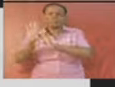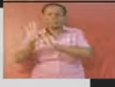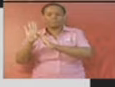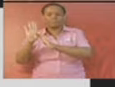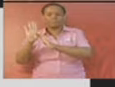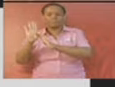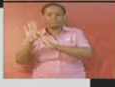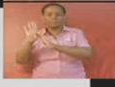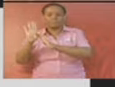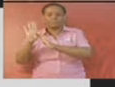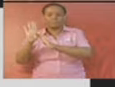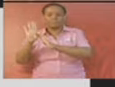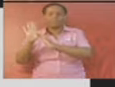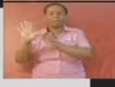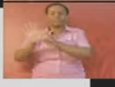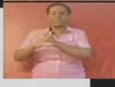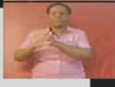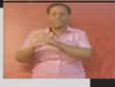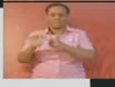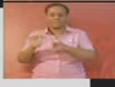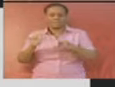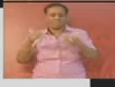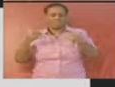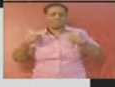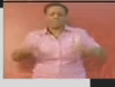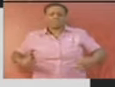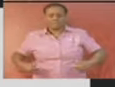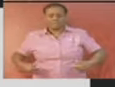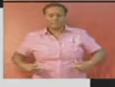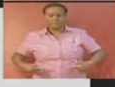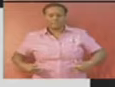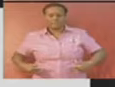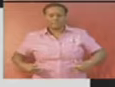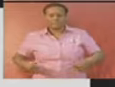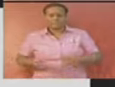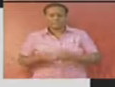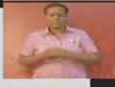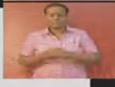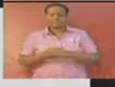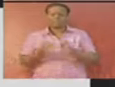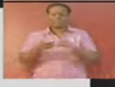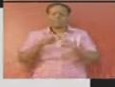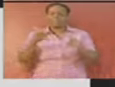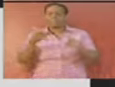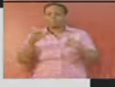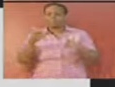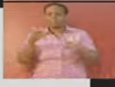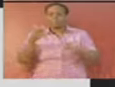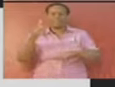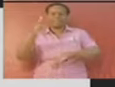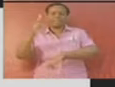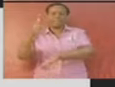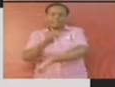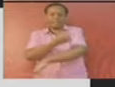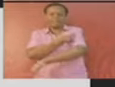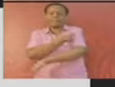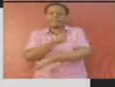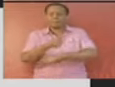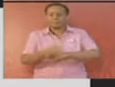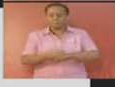you have inoculation of the pathogen through vaccination, and then by a process, you build immunity to